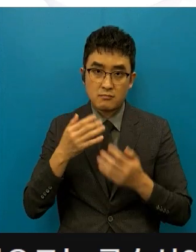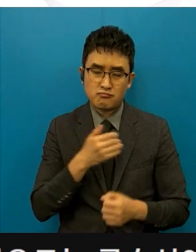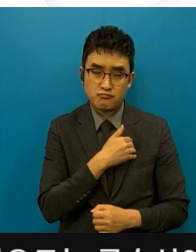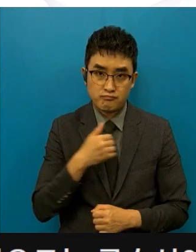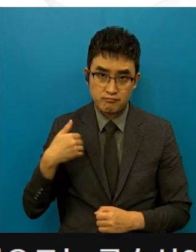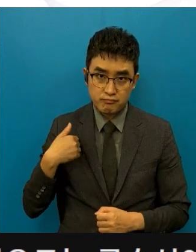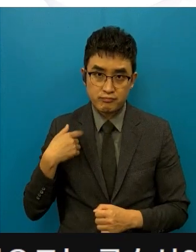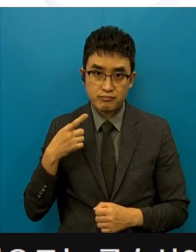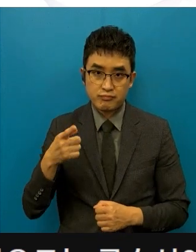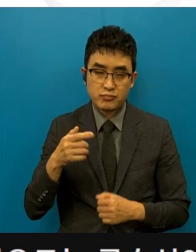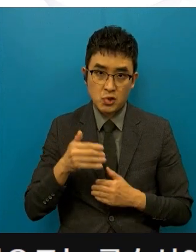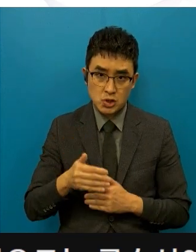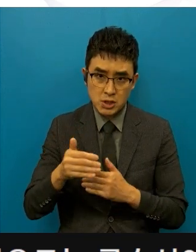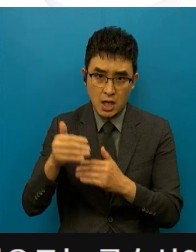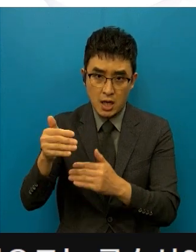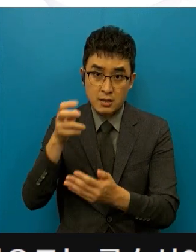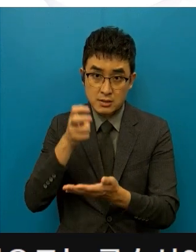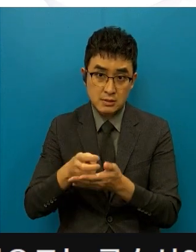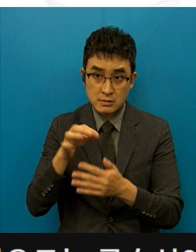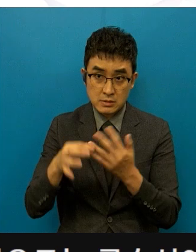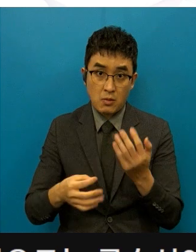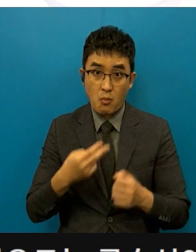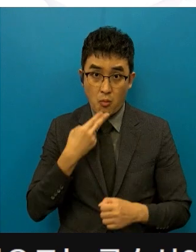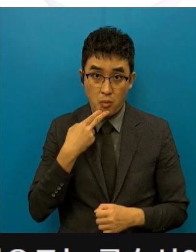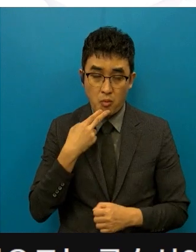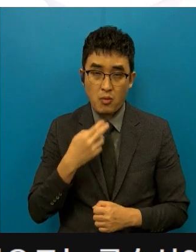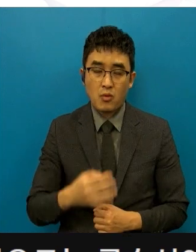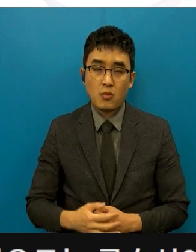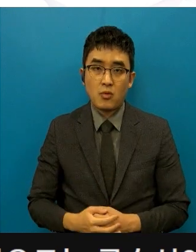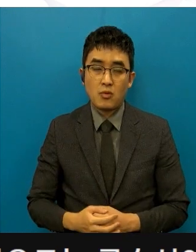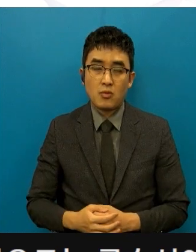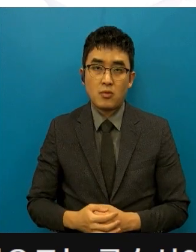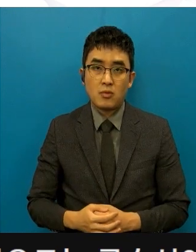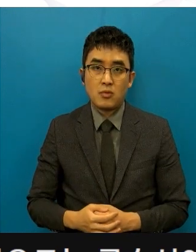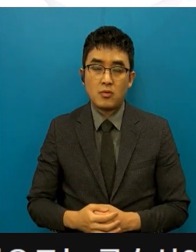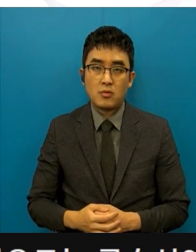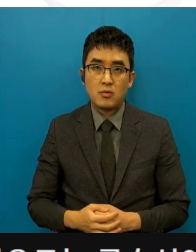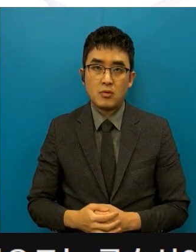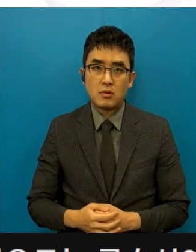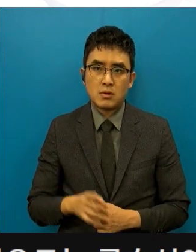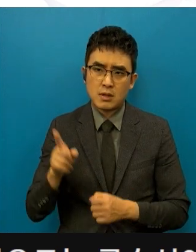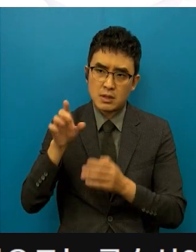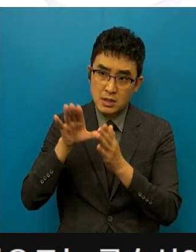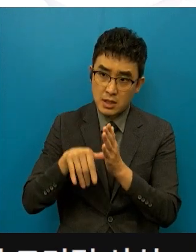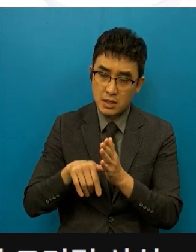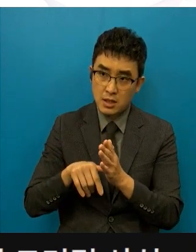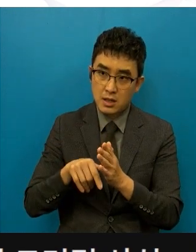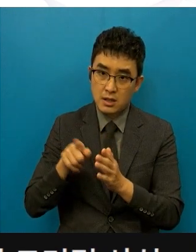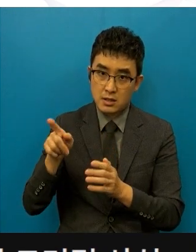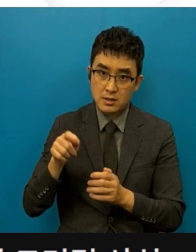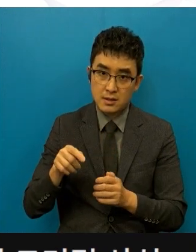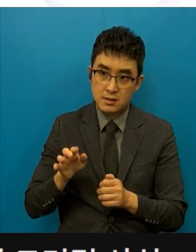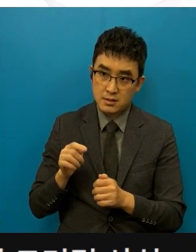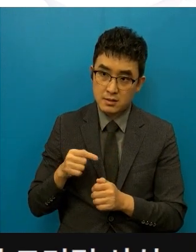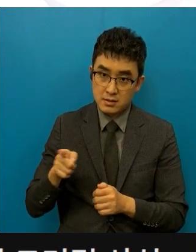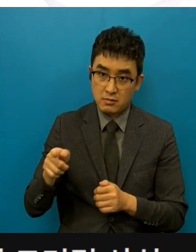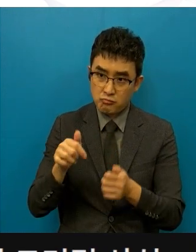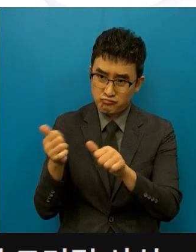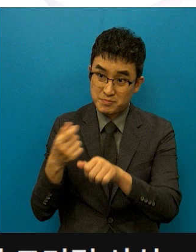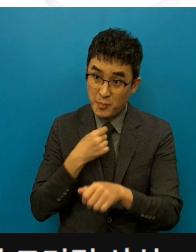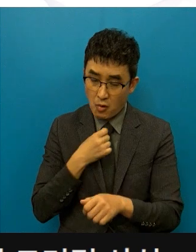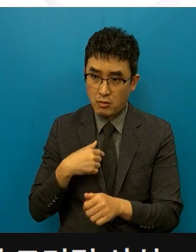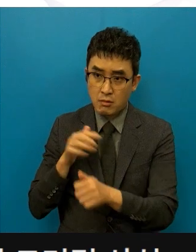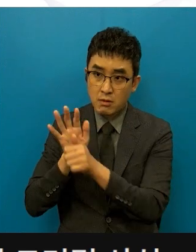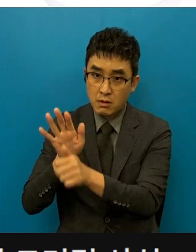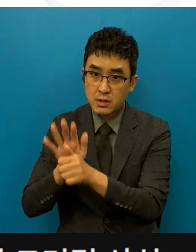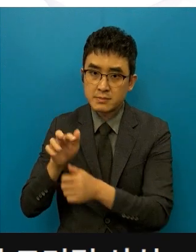big risk to take, and it would also mean, as I said, under the European Convention of Human Rights, under right to